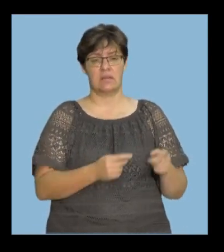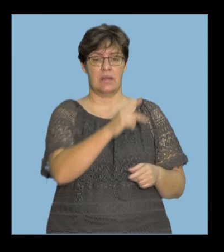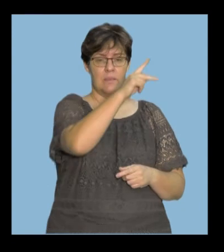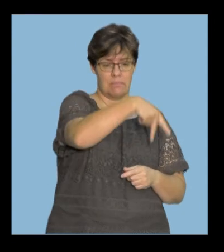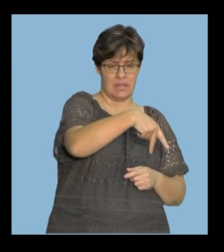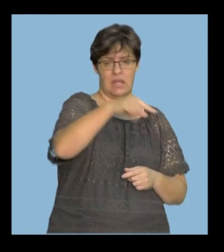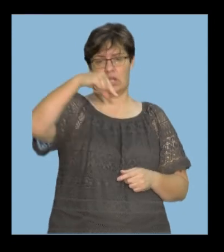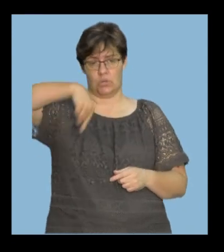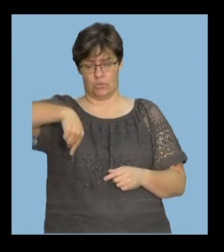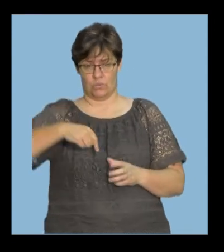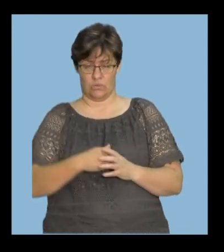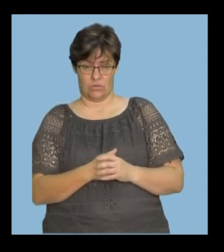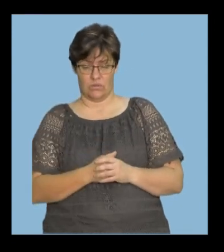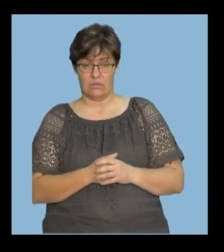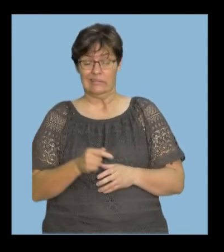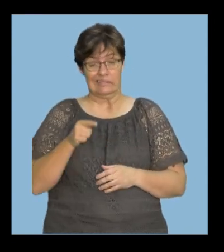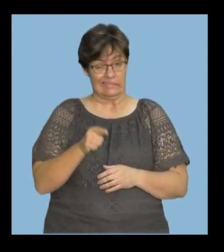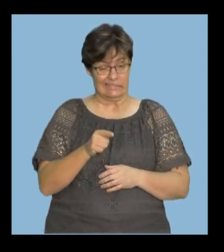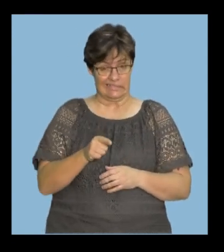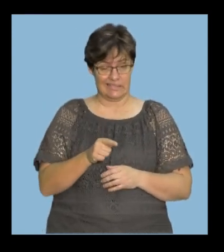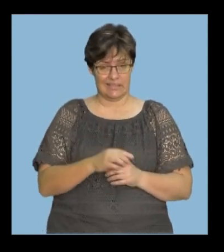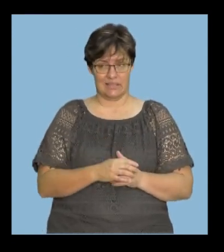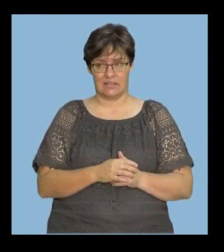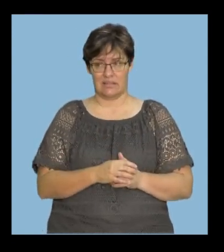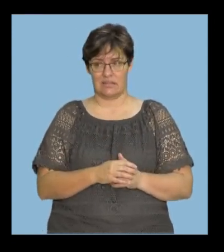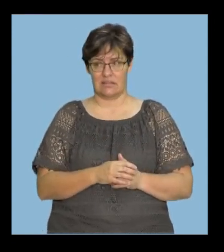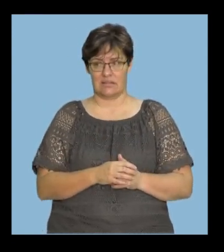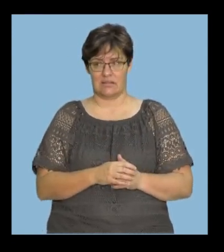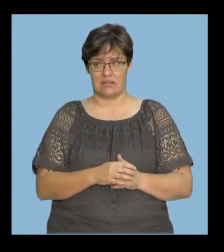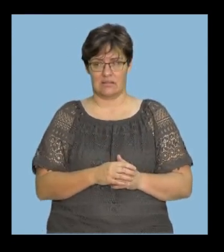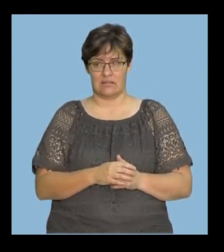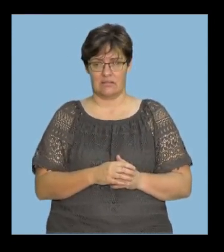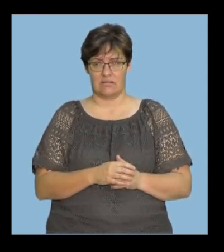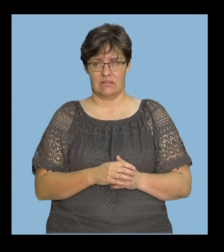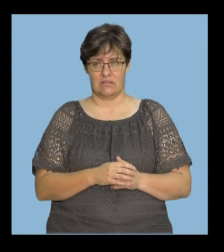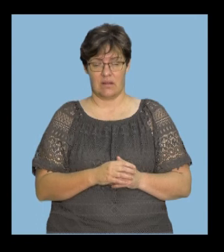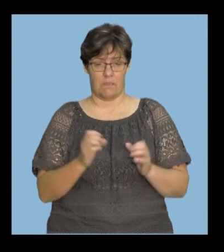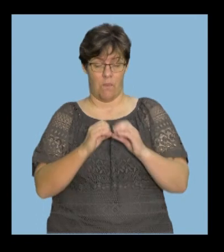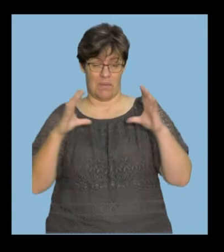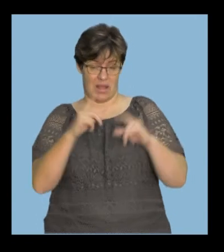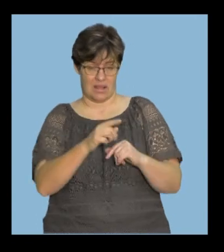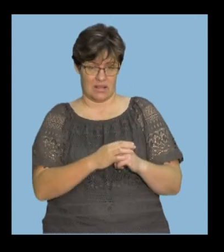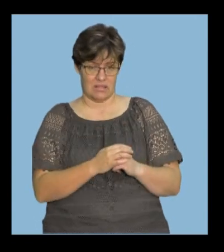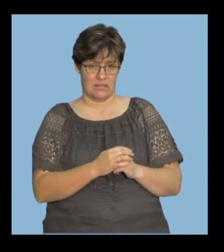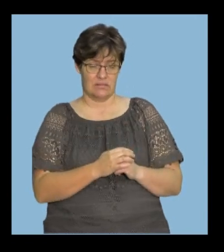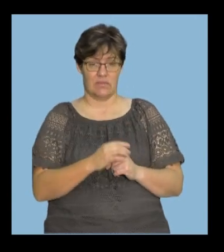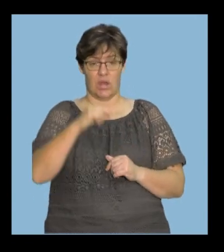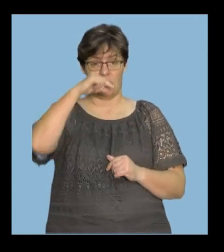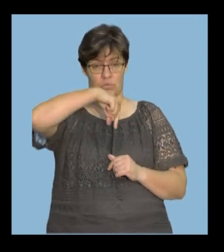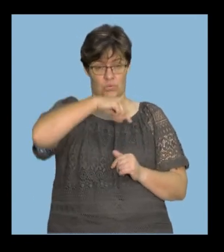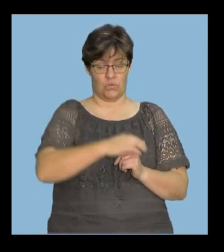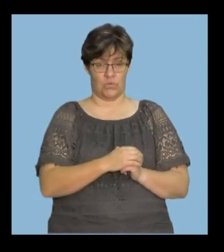the same. I'm going to call them P and Q, and in this case, let me just make this one a bit